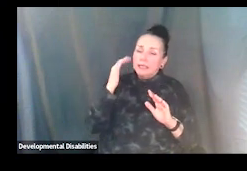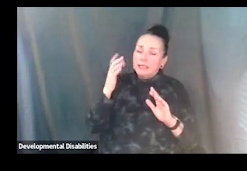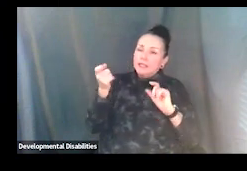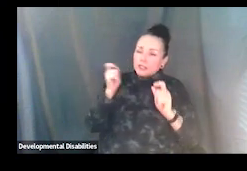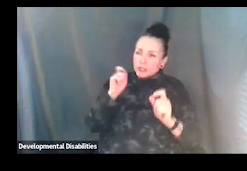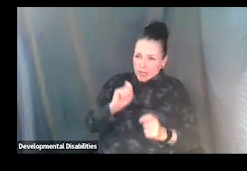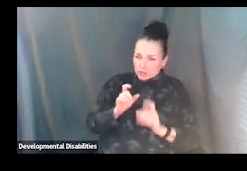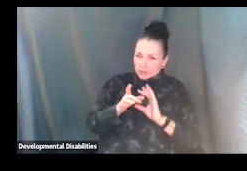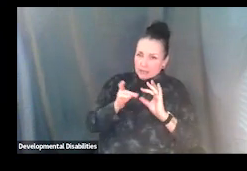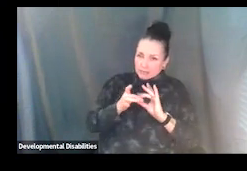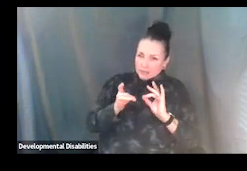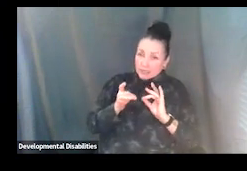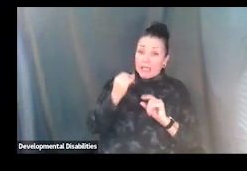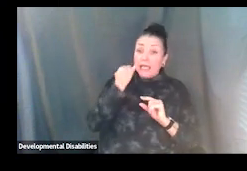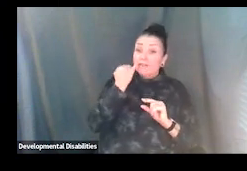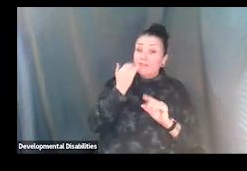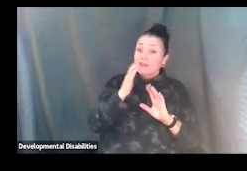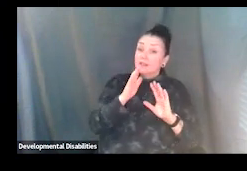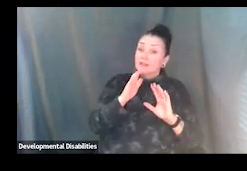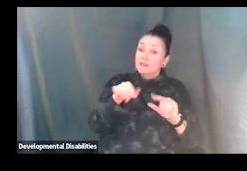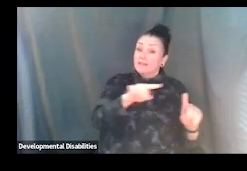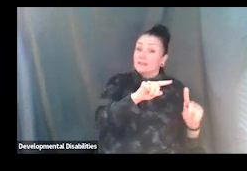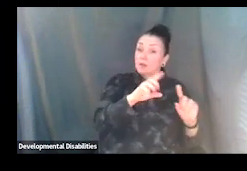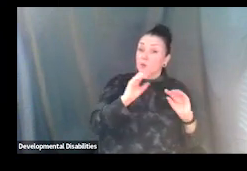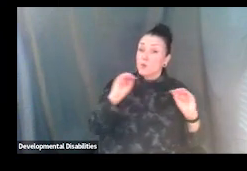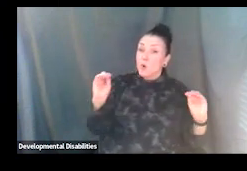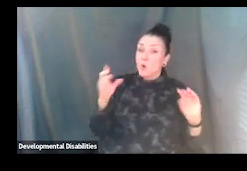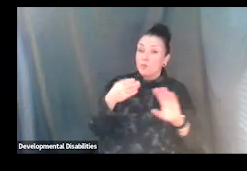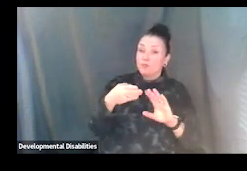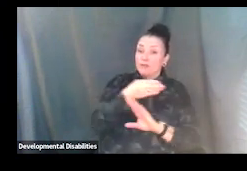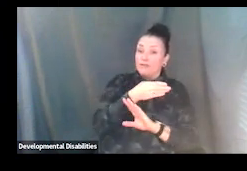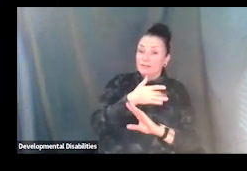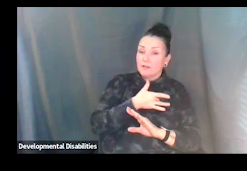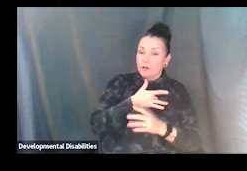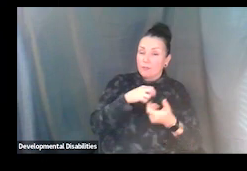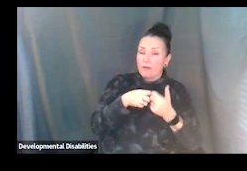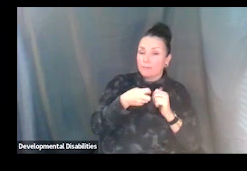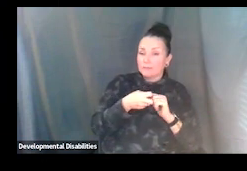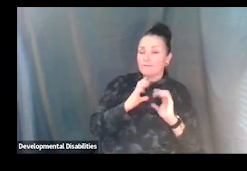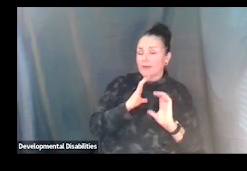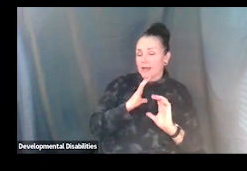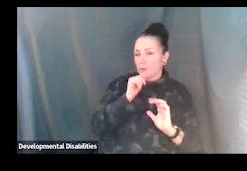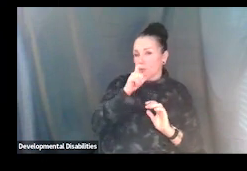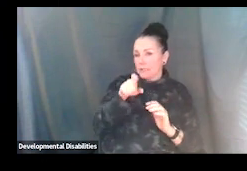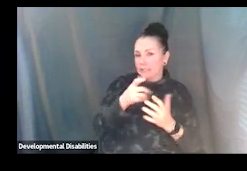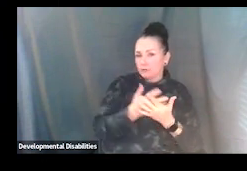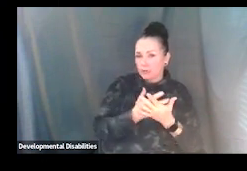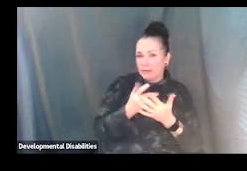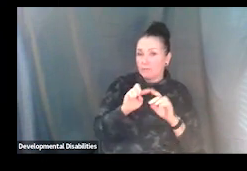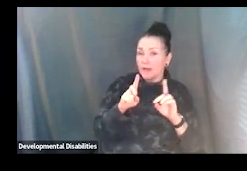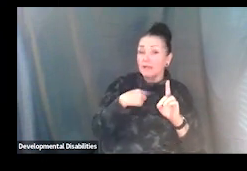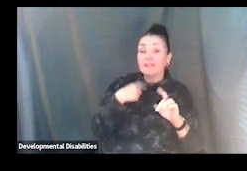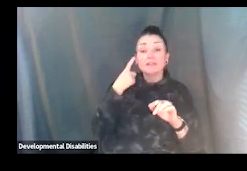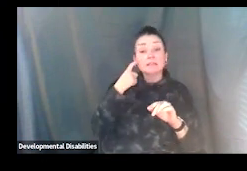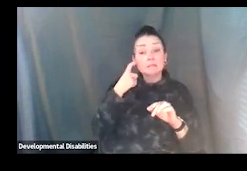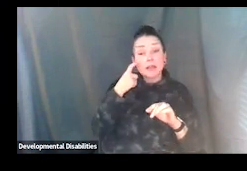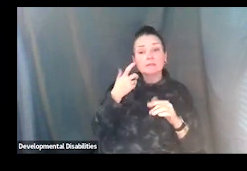And I came across yesterday, I think, the resident and I were looking at this. There was a nice meta-analysis of